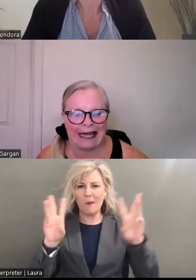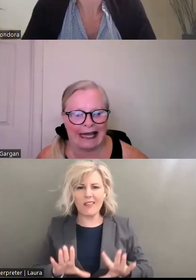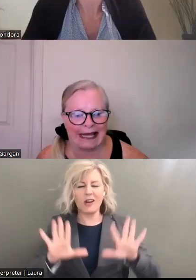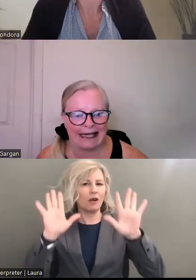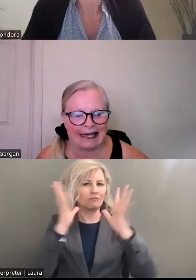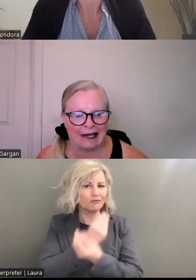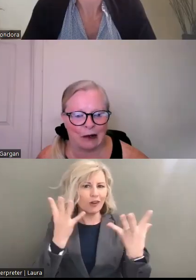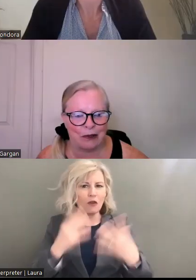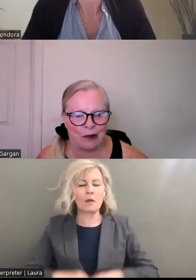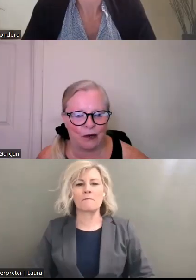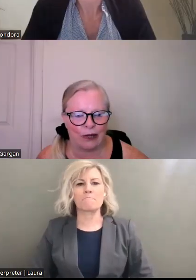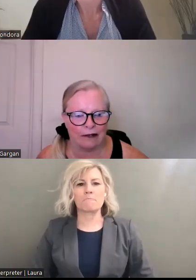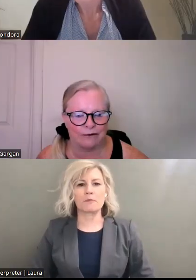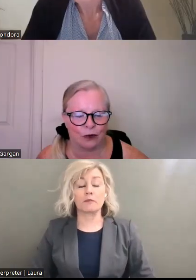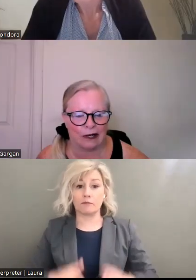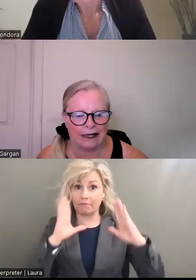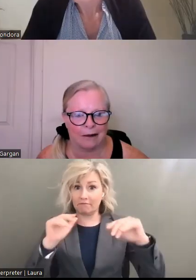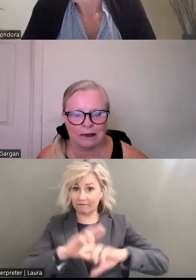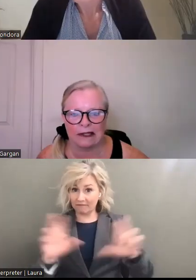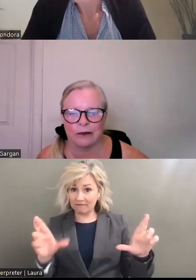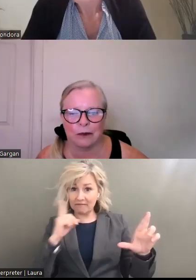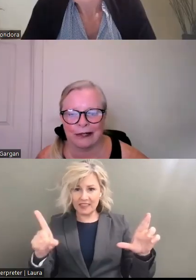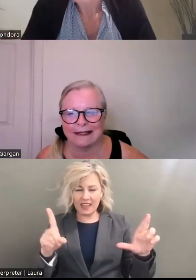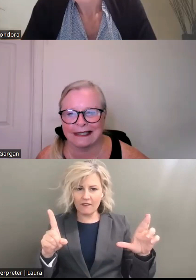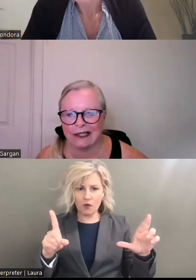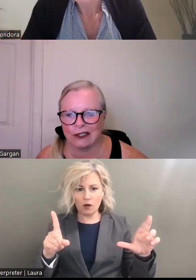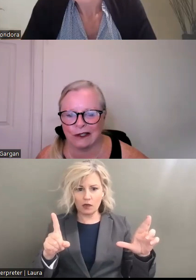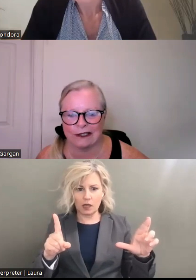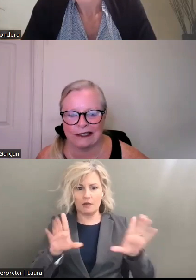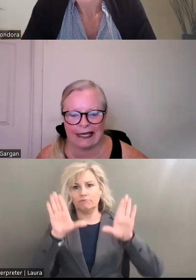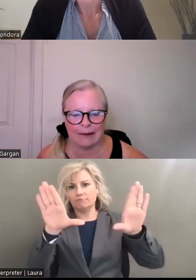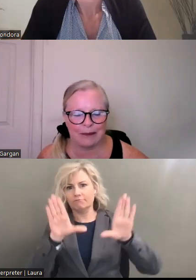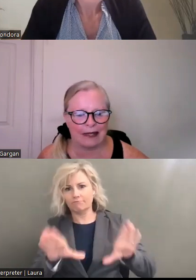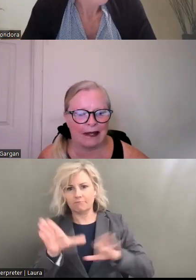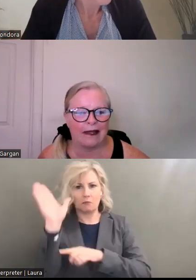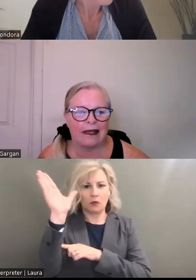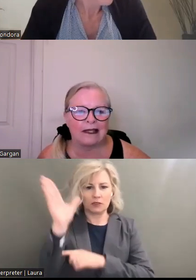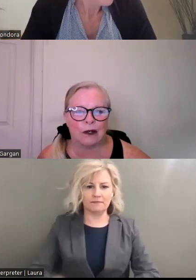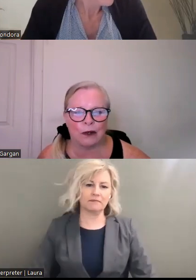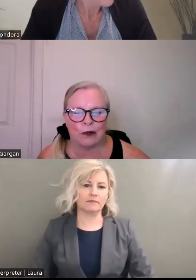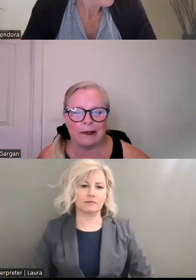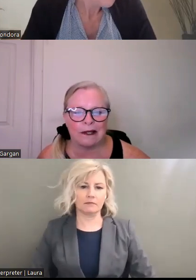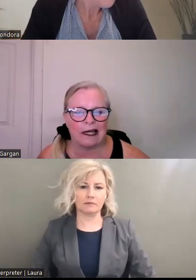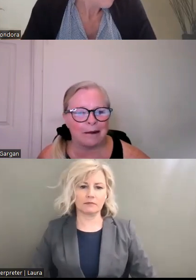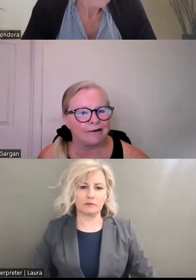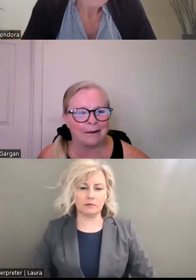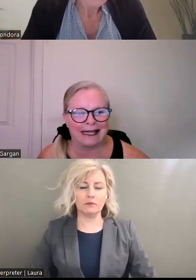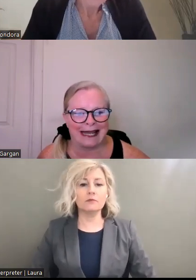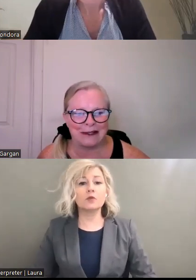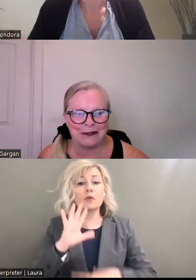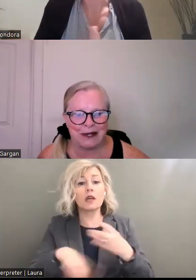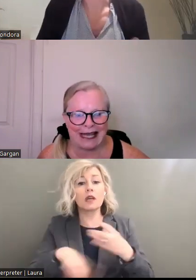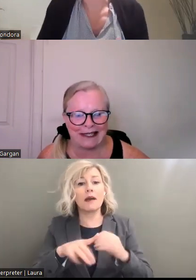and I hope you are ready for an unbelievable presentation here today. So we're going to be talking about